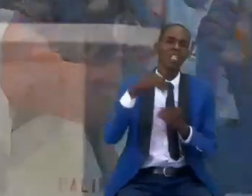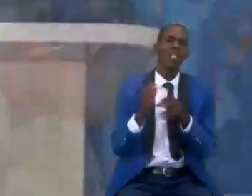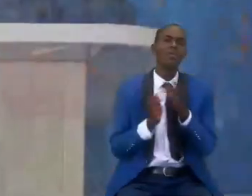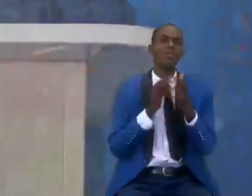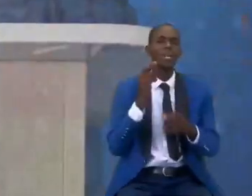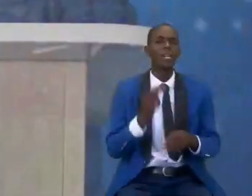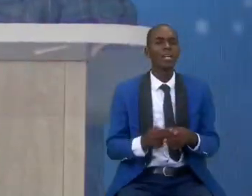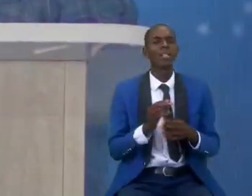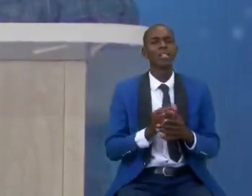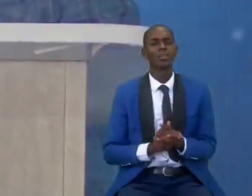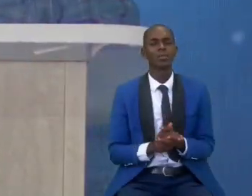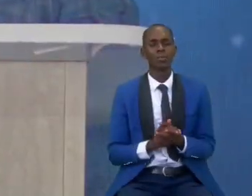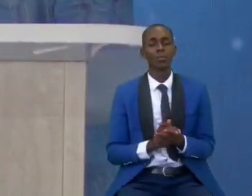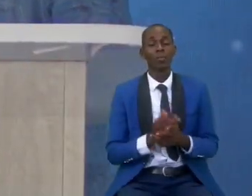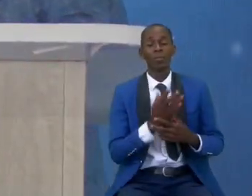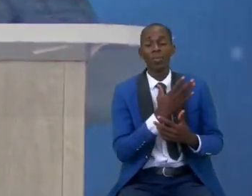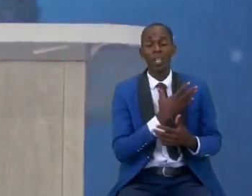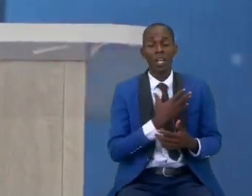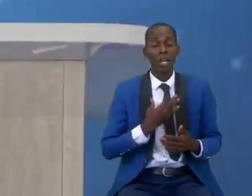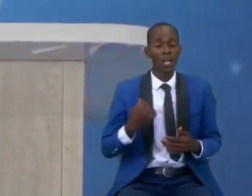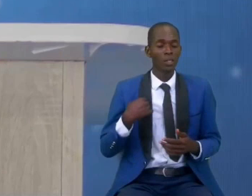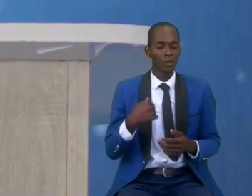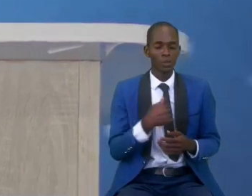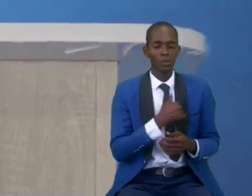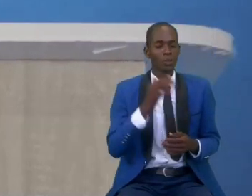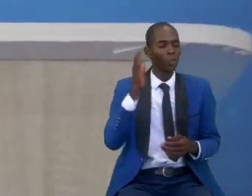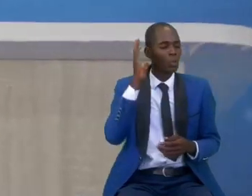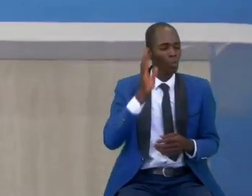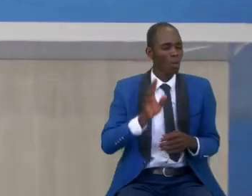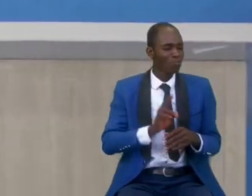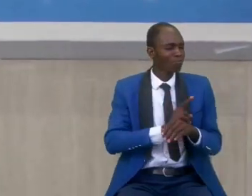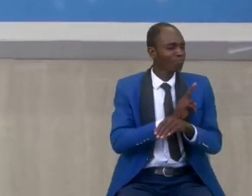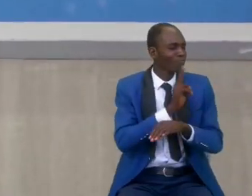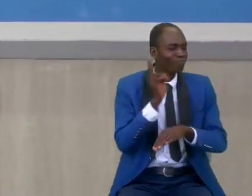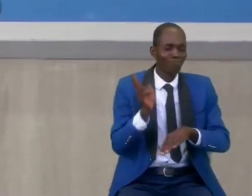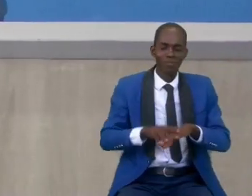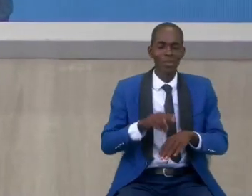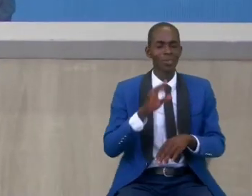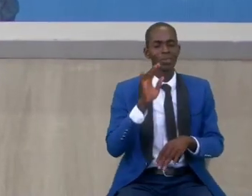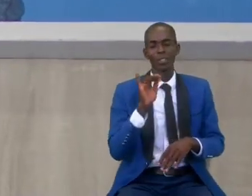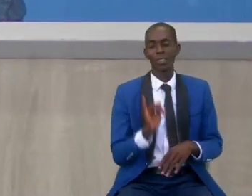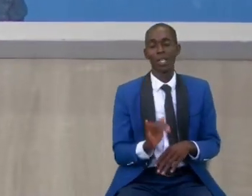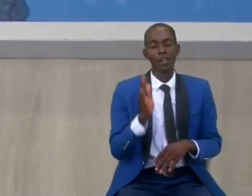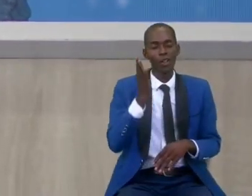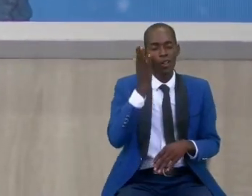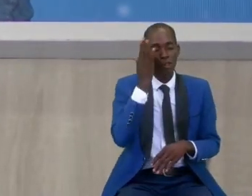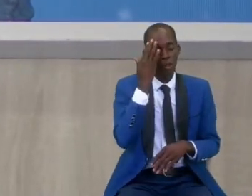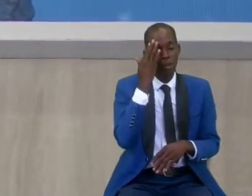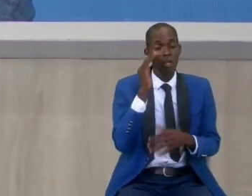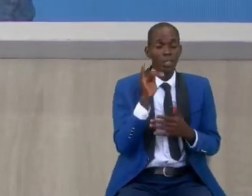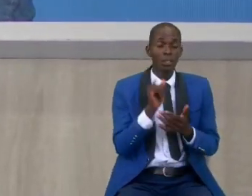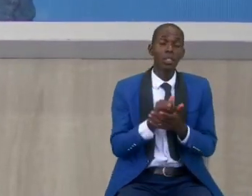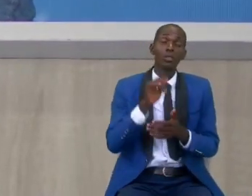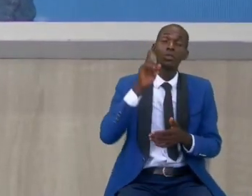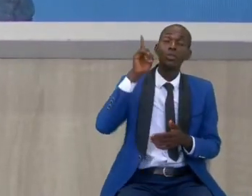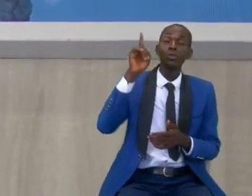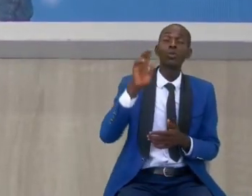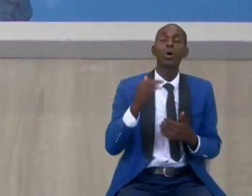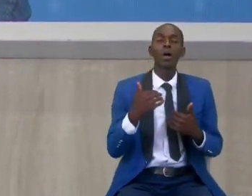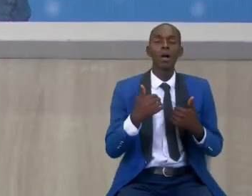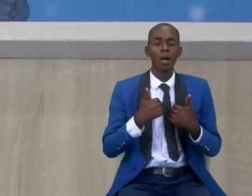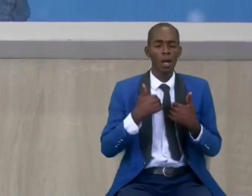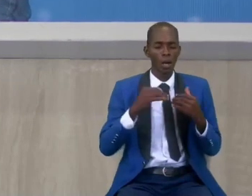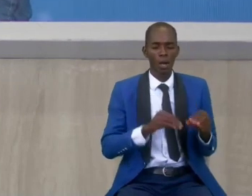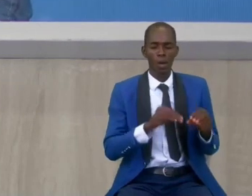naturally, normally know that you have put a wonder in every life. And